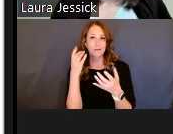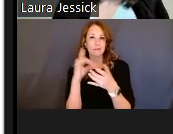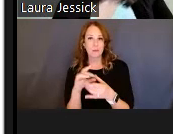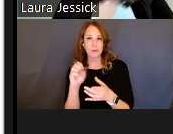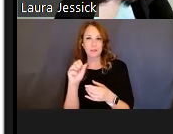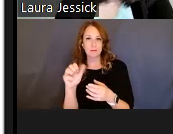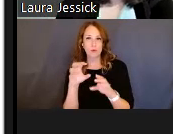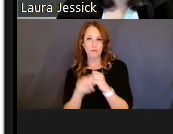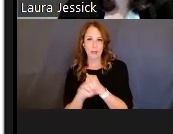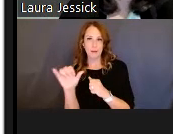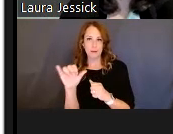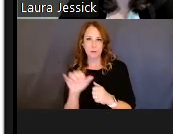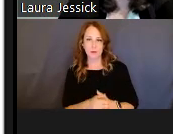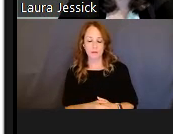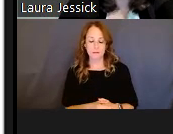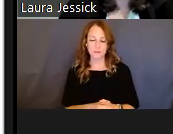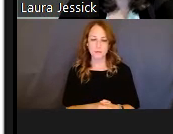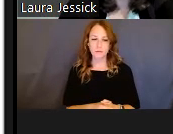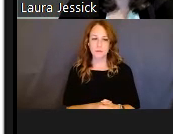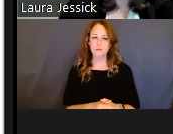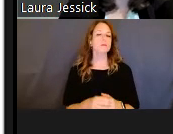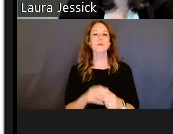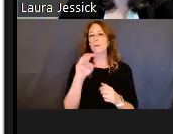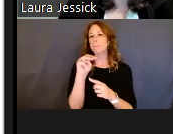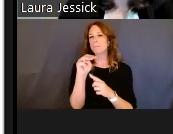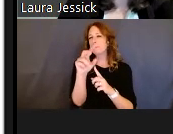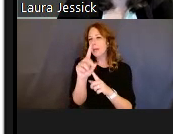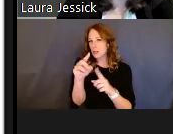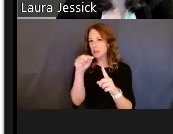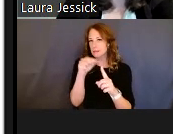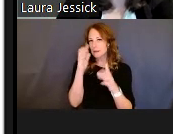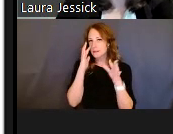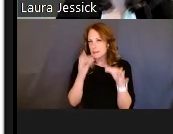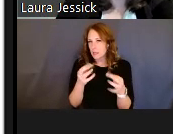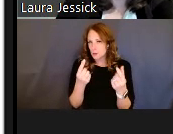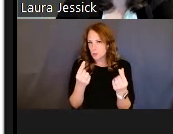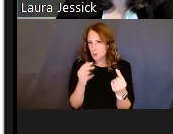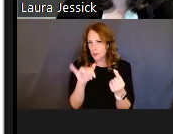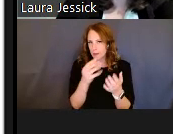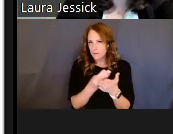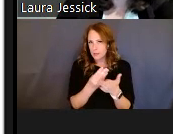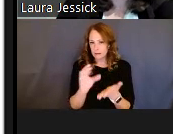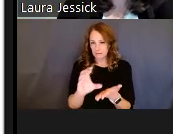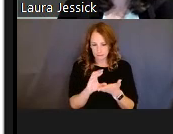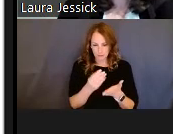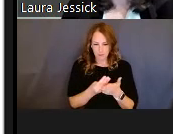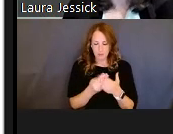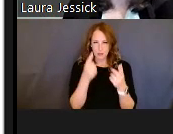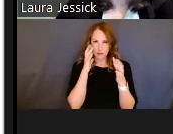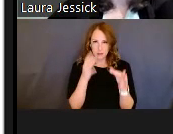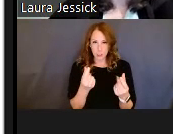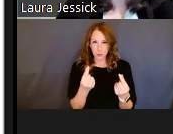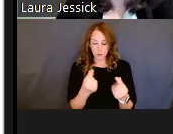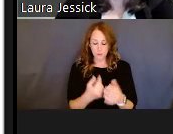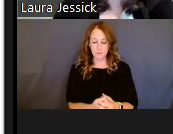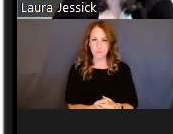rape. So what did Maryland decide to do with this funding when we first got the money?